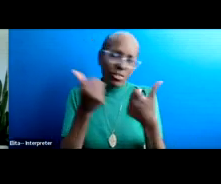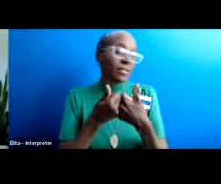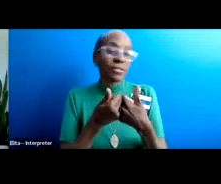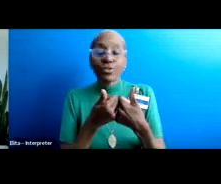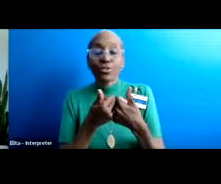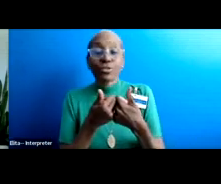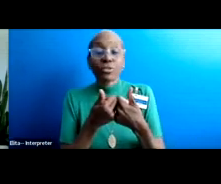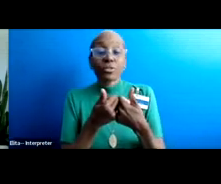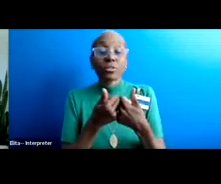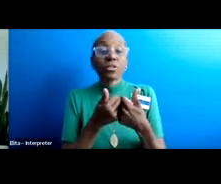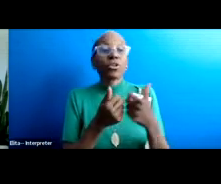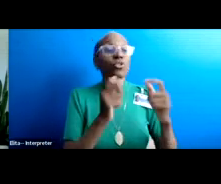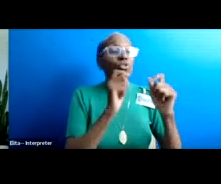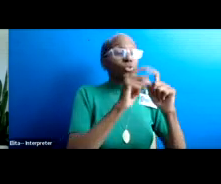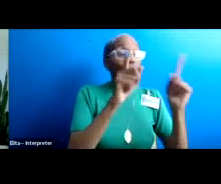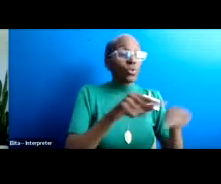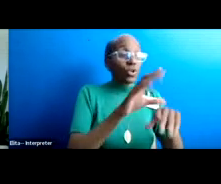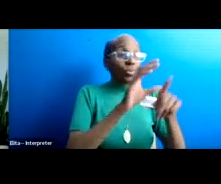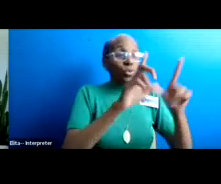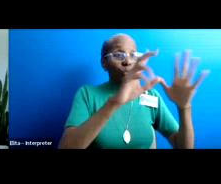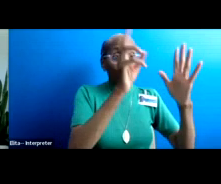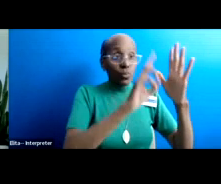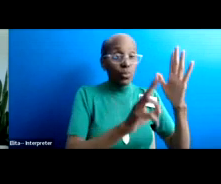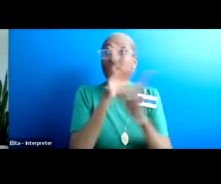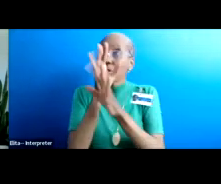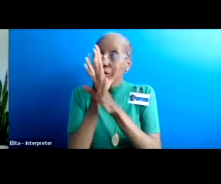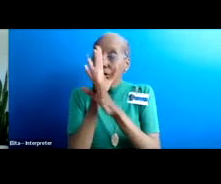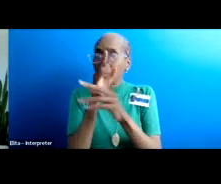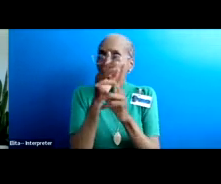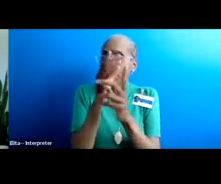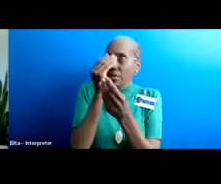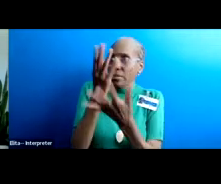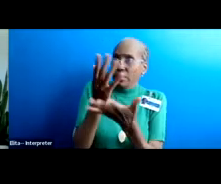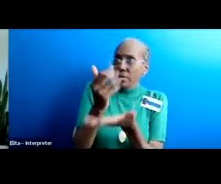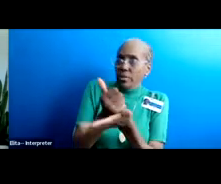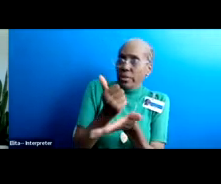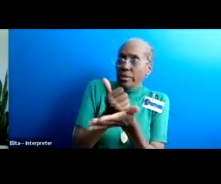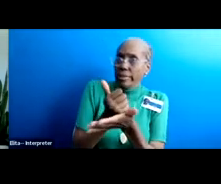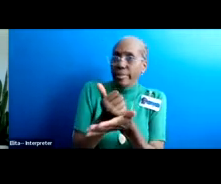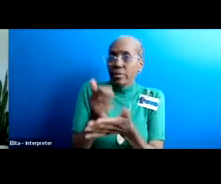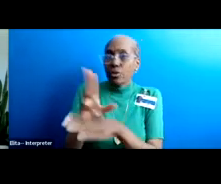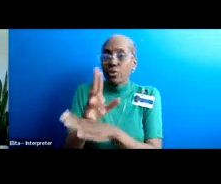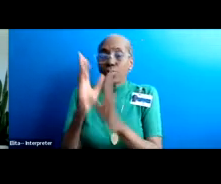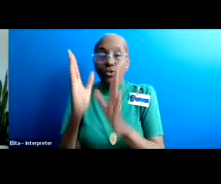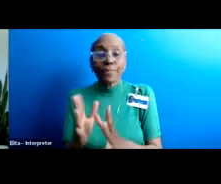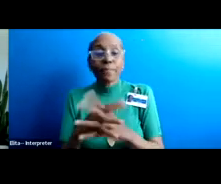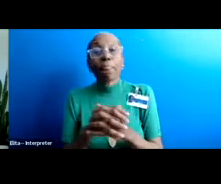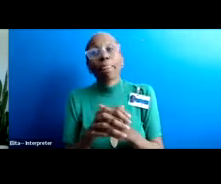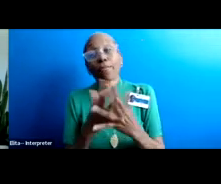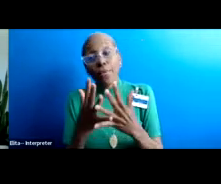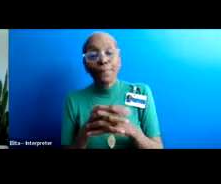to have a screen reader read that information in a way that's going to help a screen reader user.